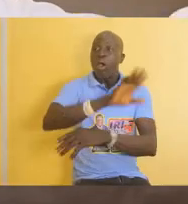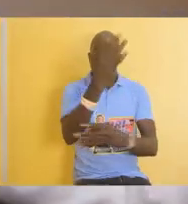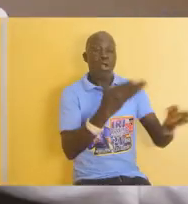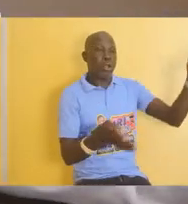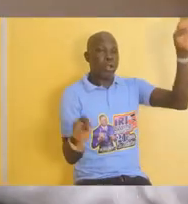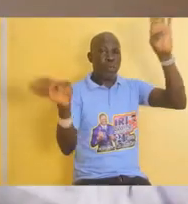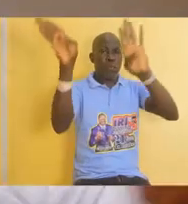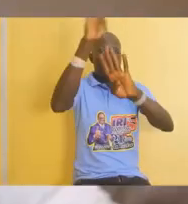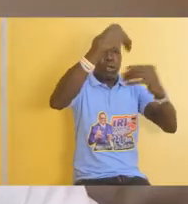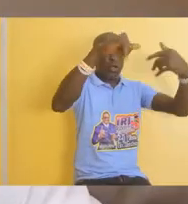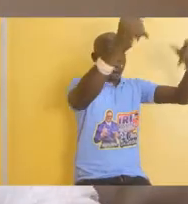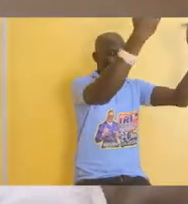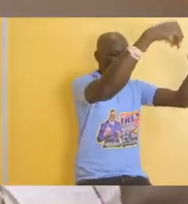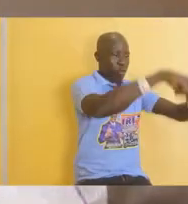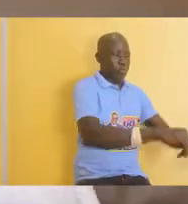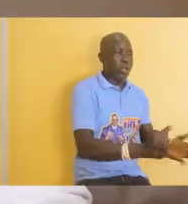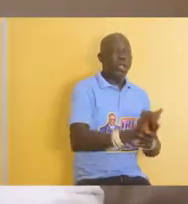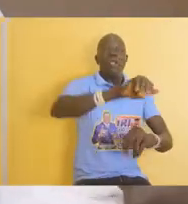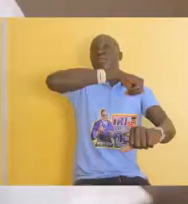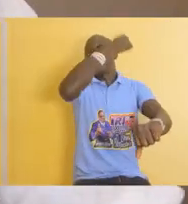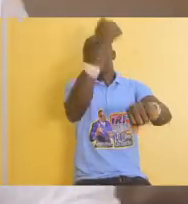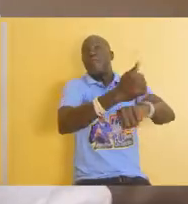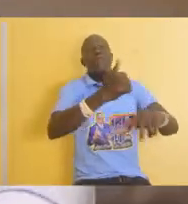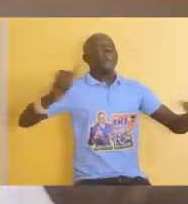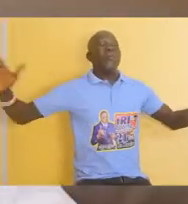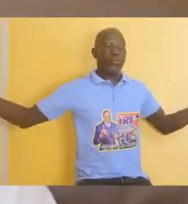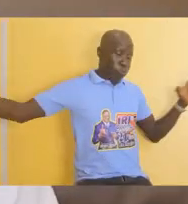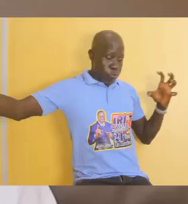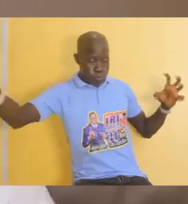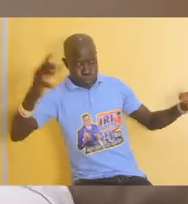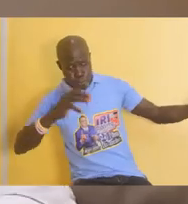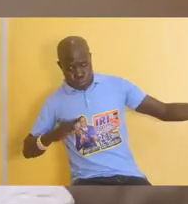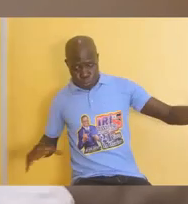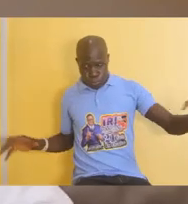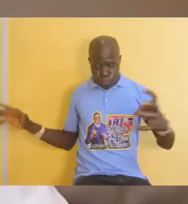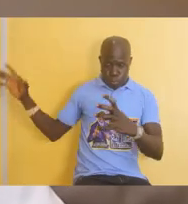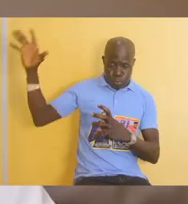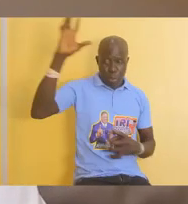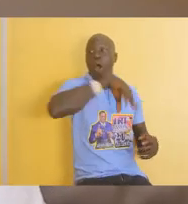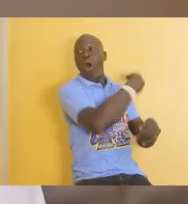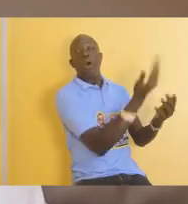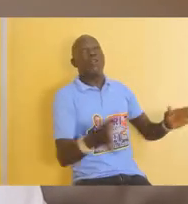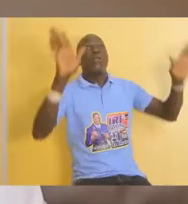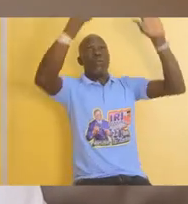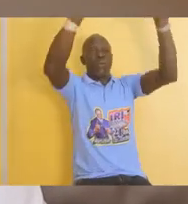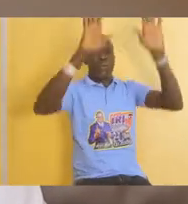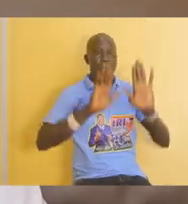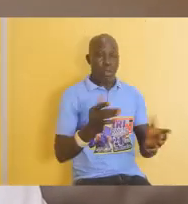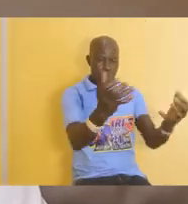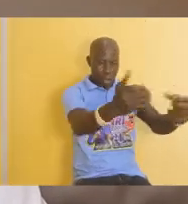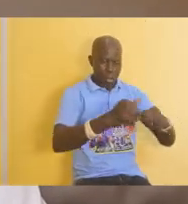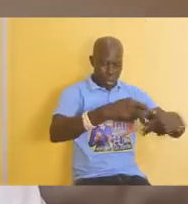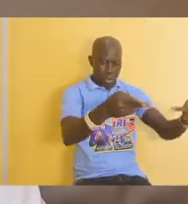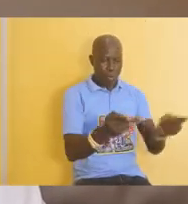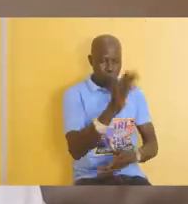the voice of heaven have to send it. The mountain is shaking. He said, "I'm gonna shock." Miraculous thing is taking place. I want